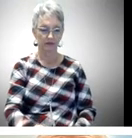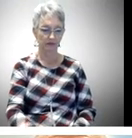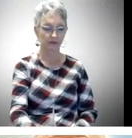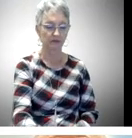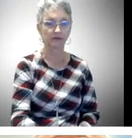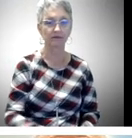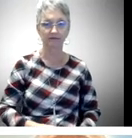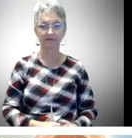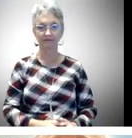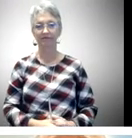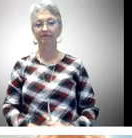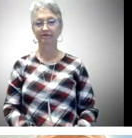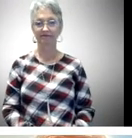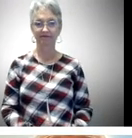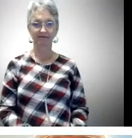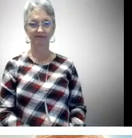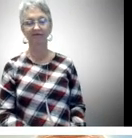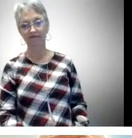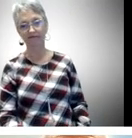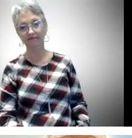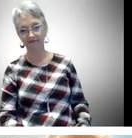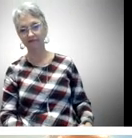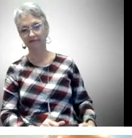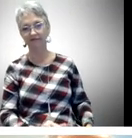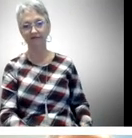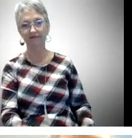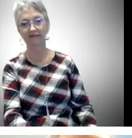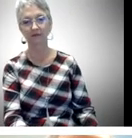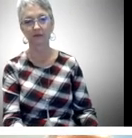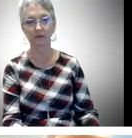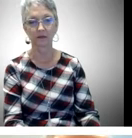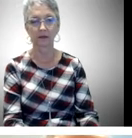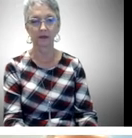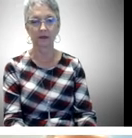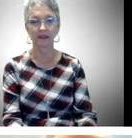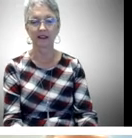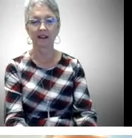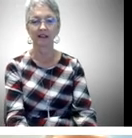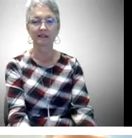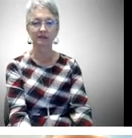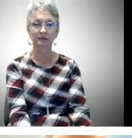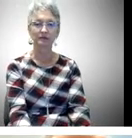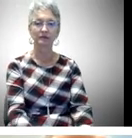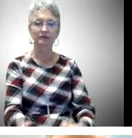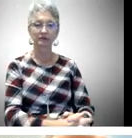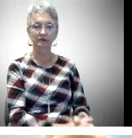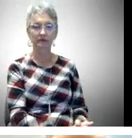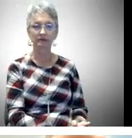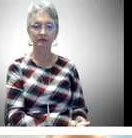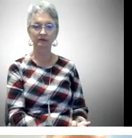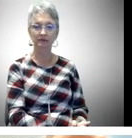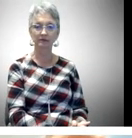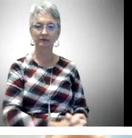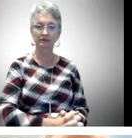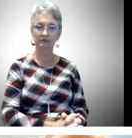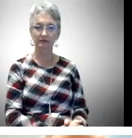were, in a divorce, trying to get custody. And so what happened was that the mother went